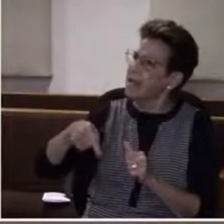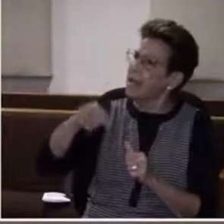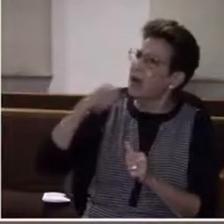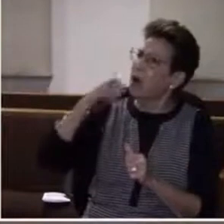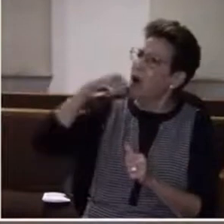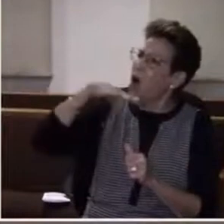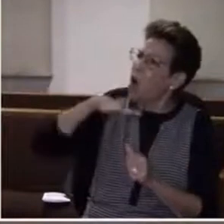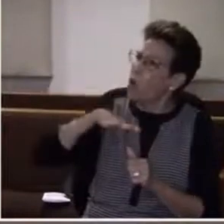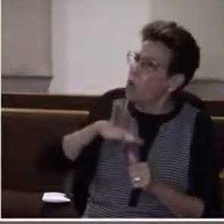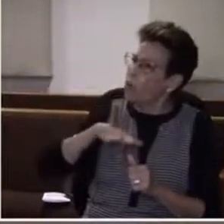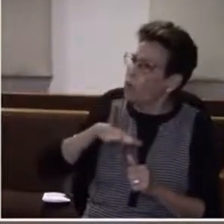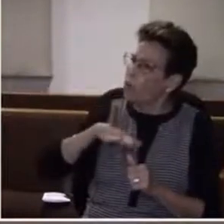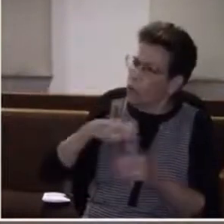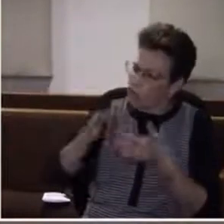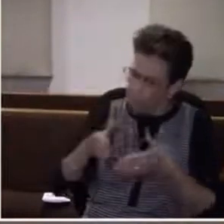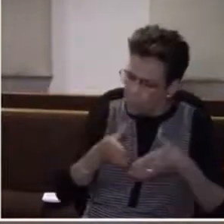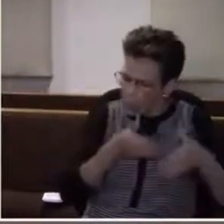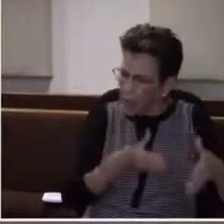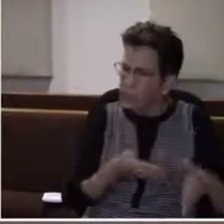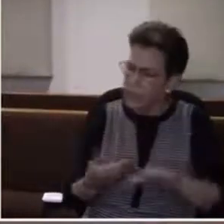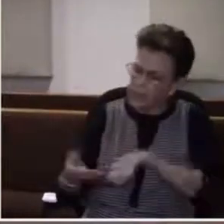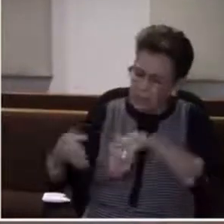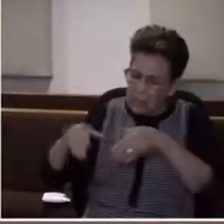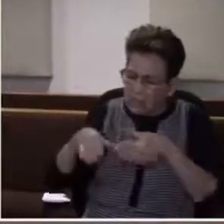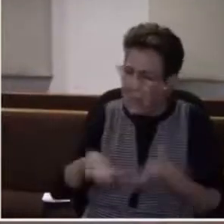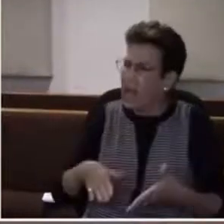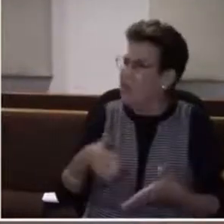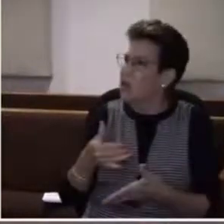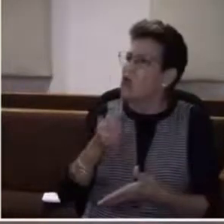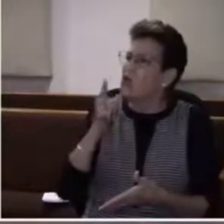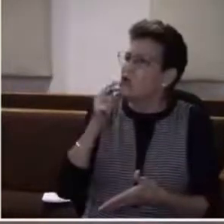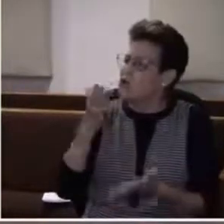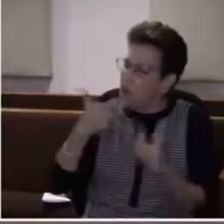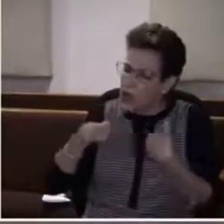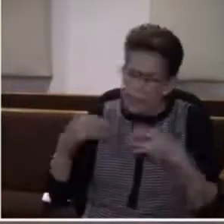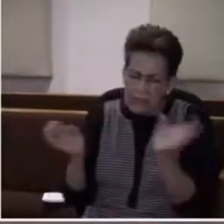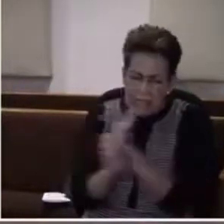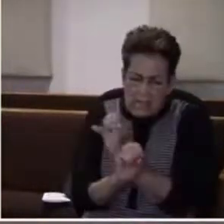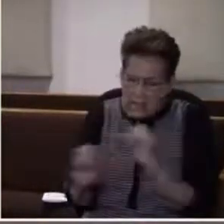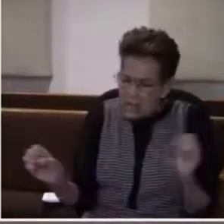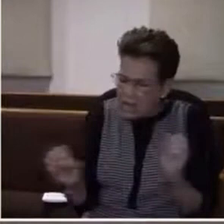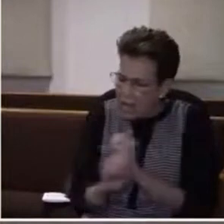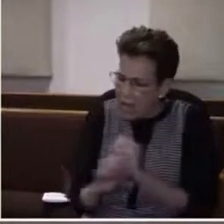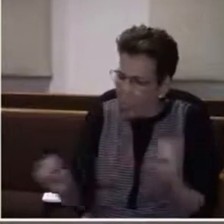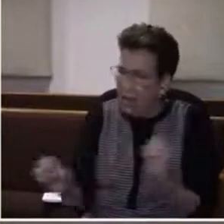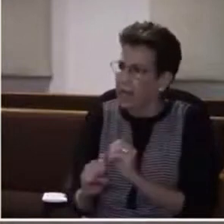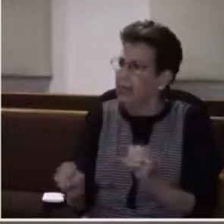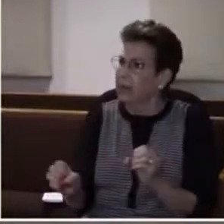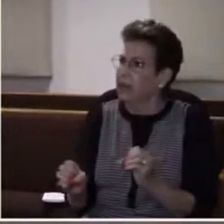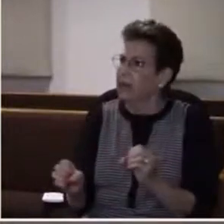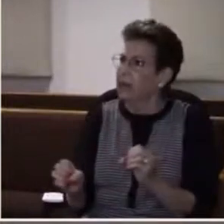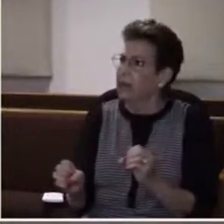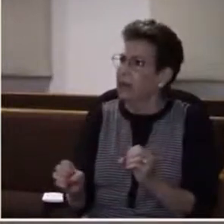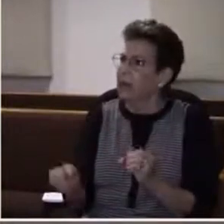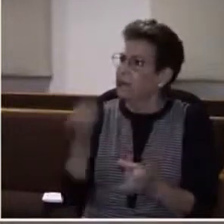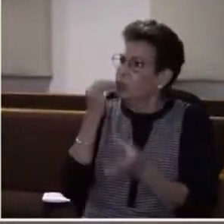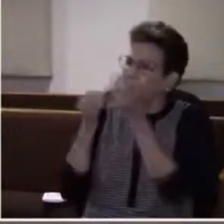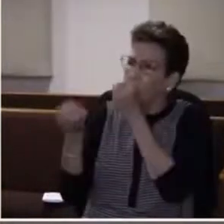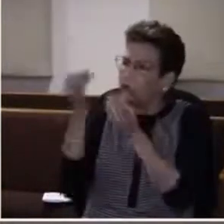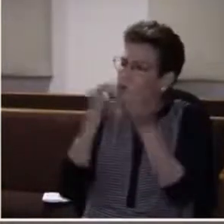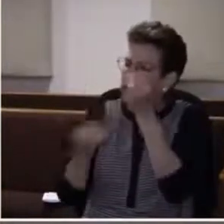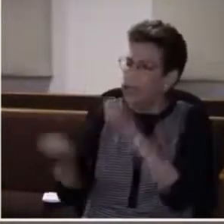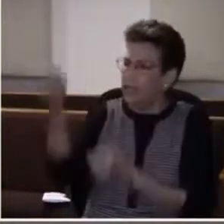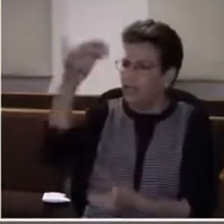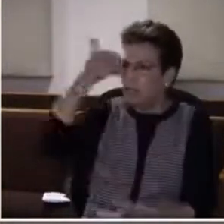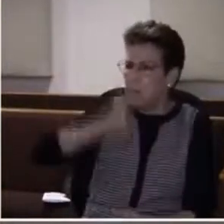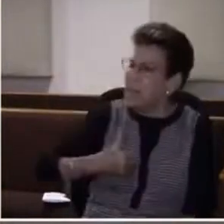herself die, lose everything they have. They have nothing. Their life, really and truthfully, people would look at and